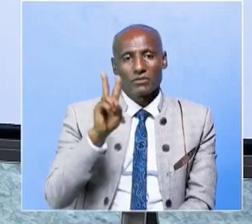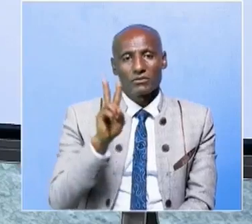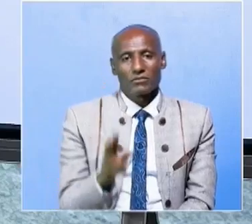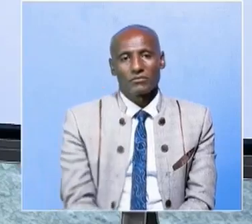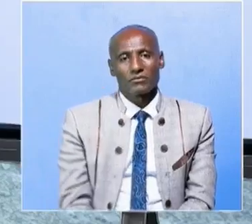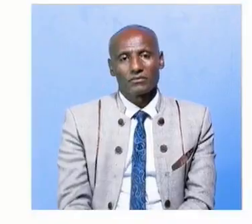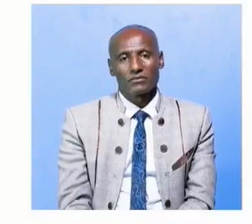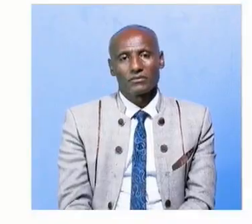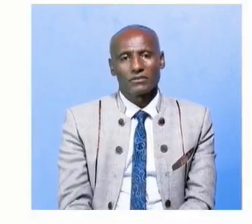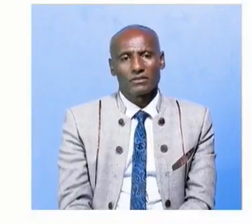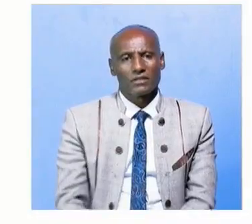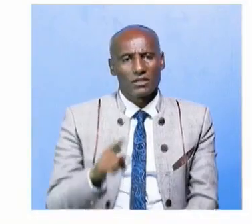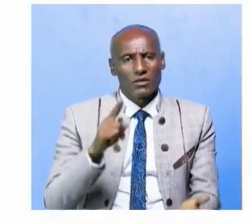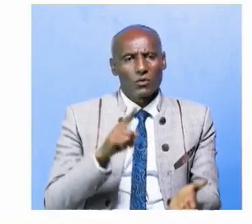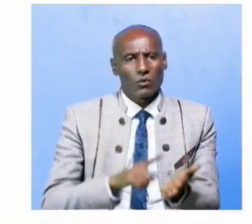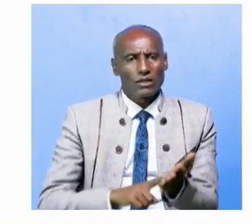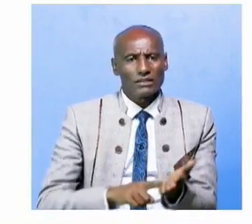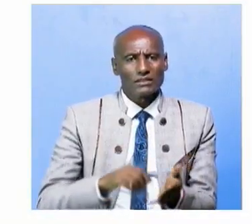What do you think?